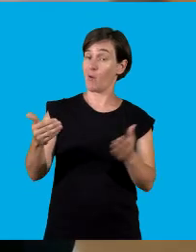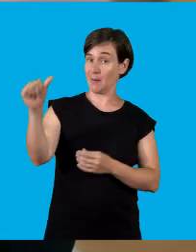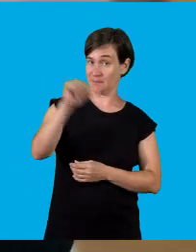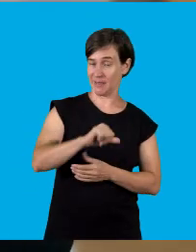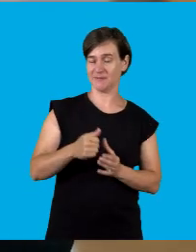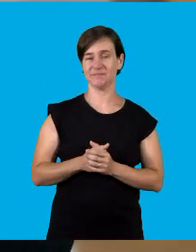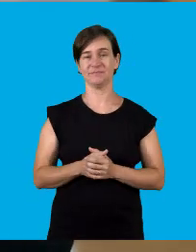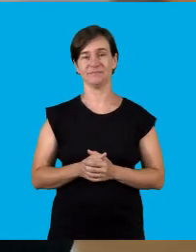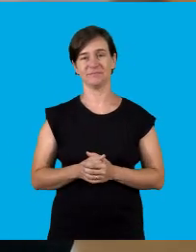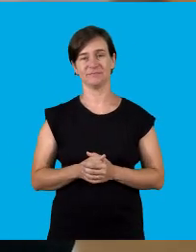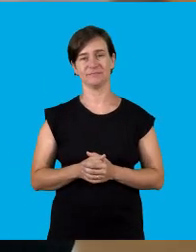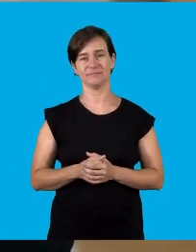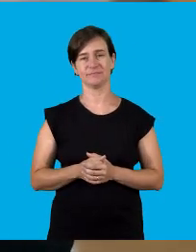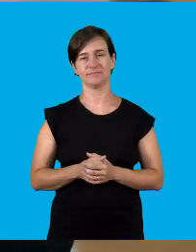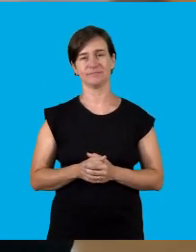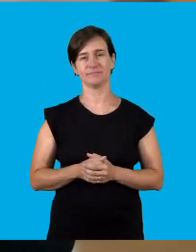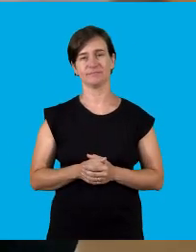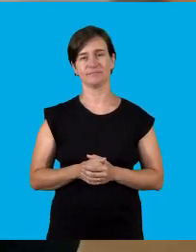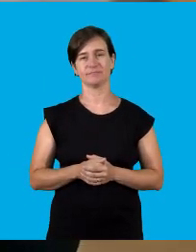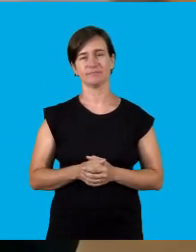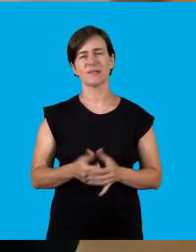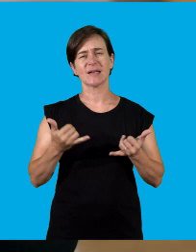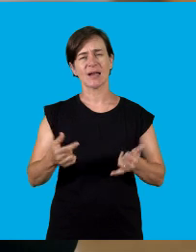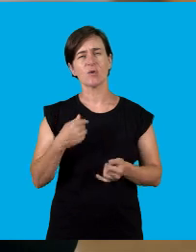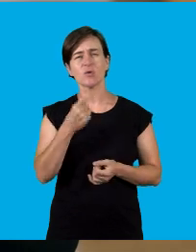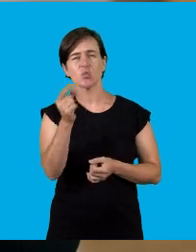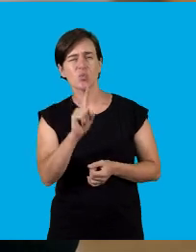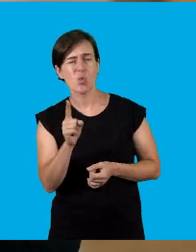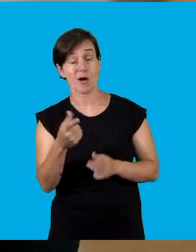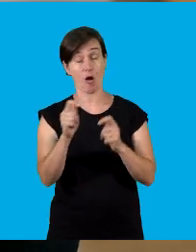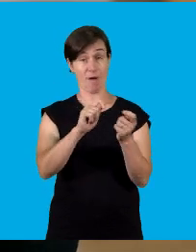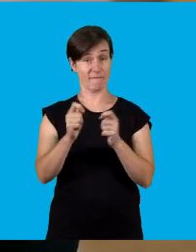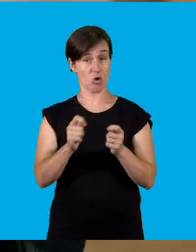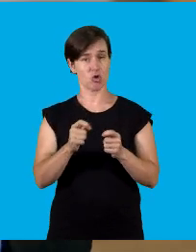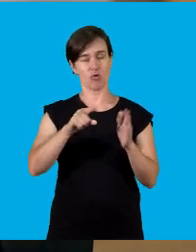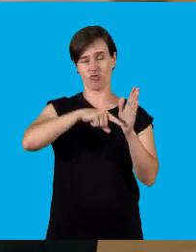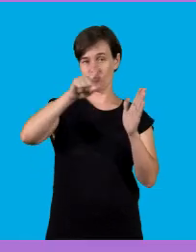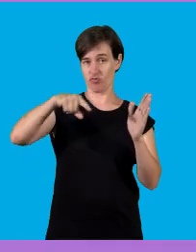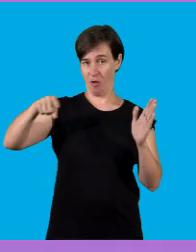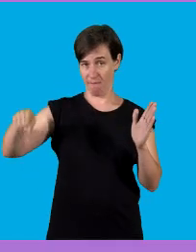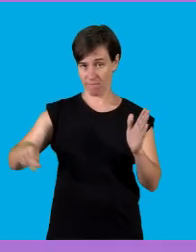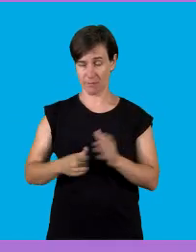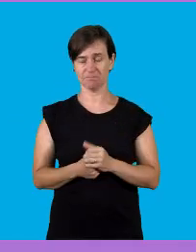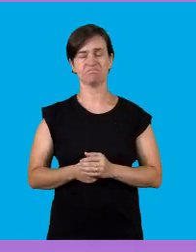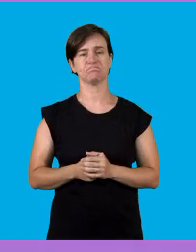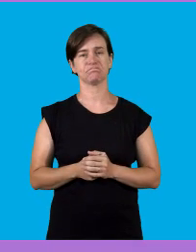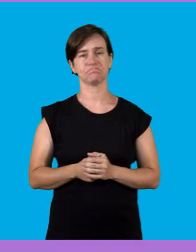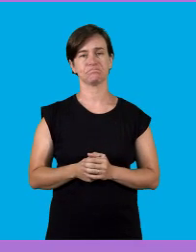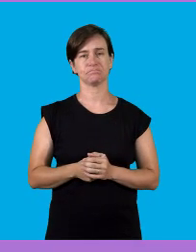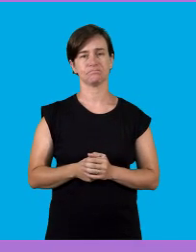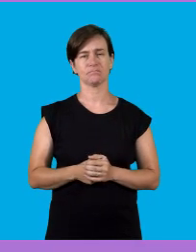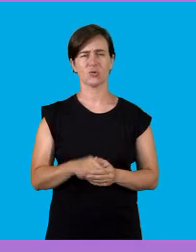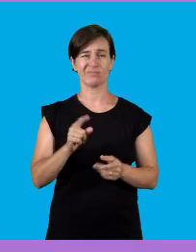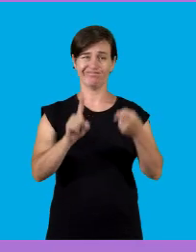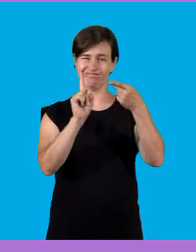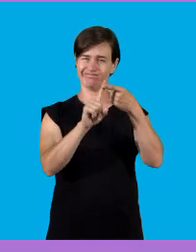Okay guys, welcome back after that short advert break. Let us now look at conversion graphs. Okay, so looking at the first question